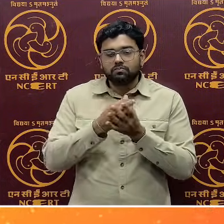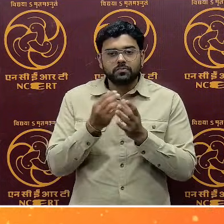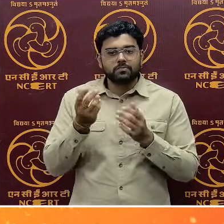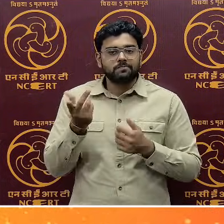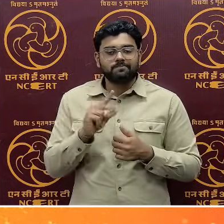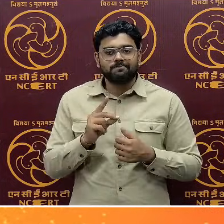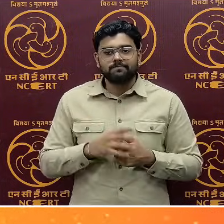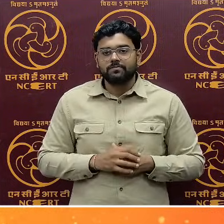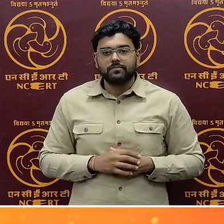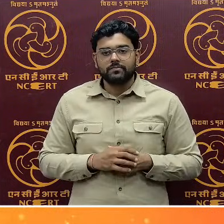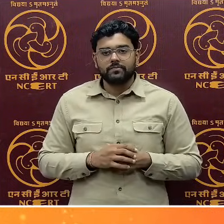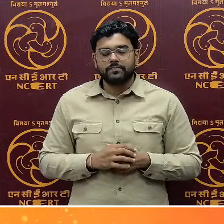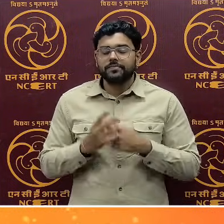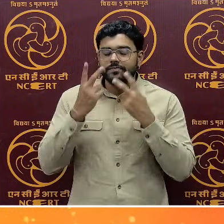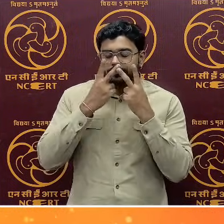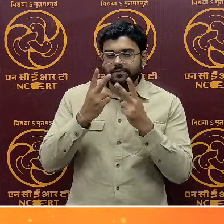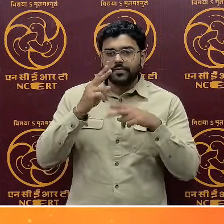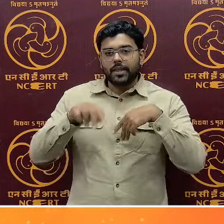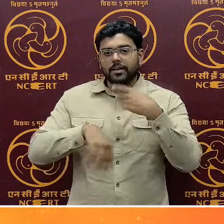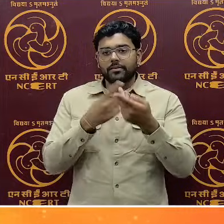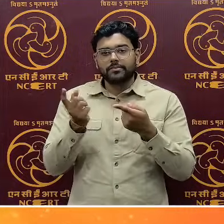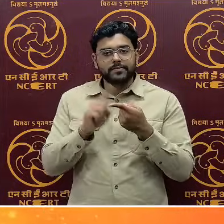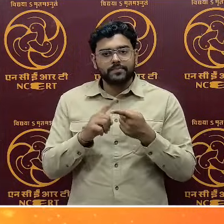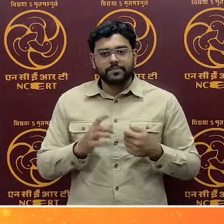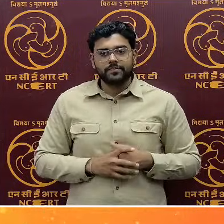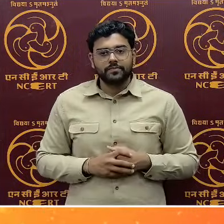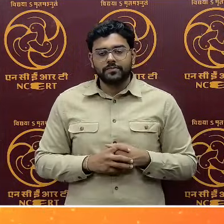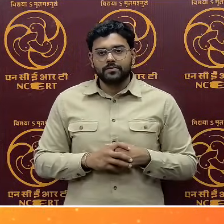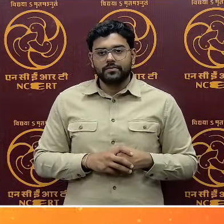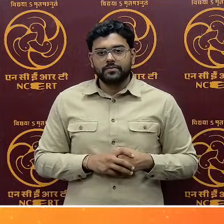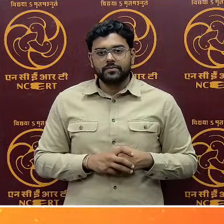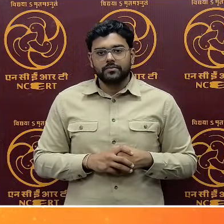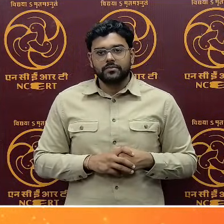So, let us see what happens next.